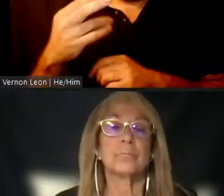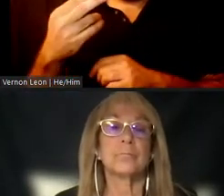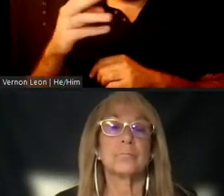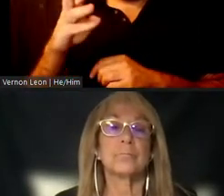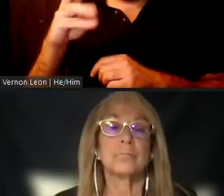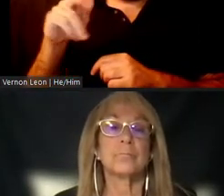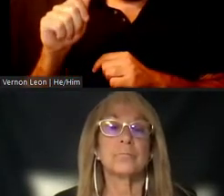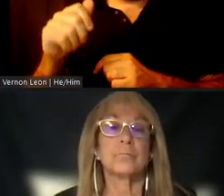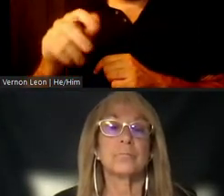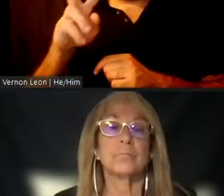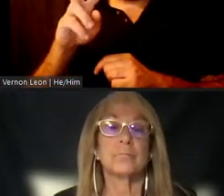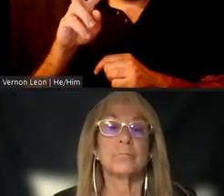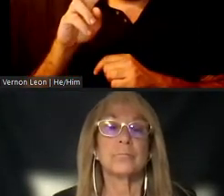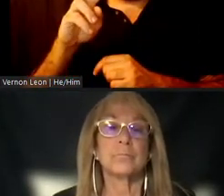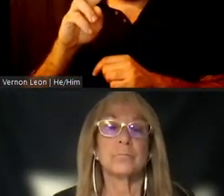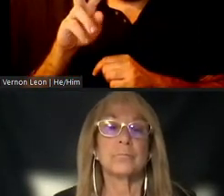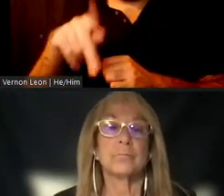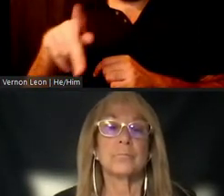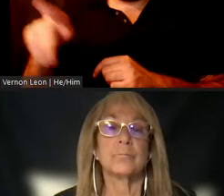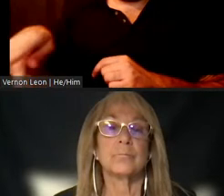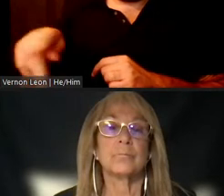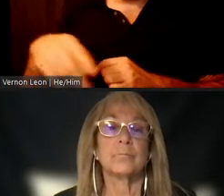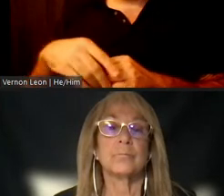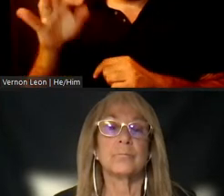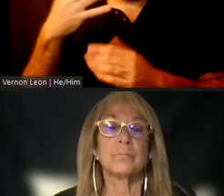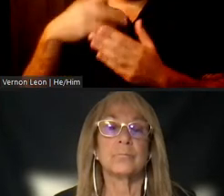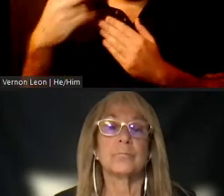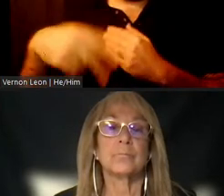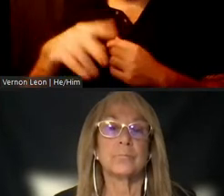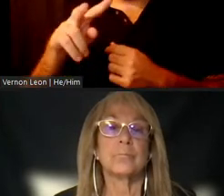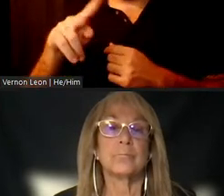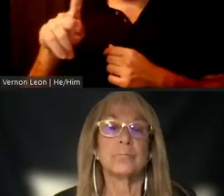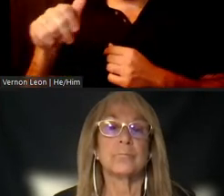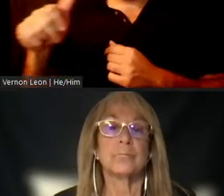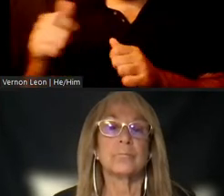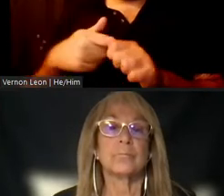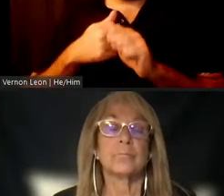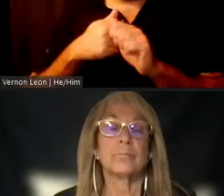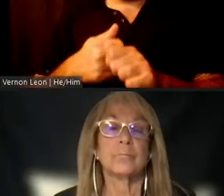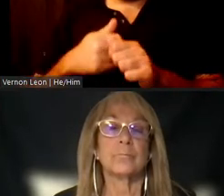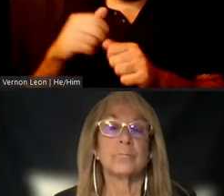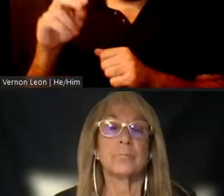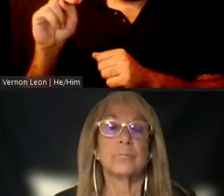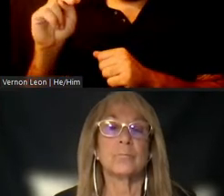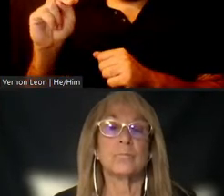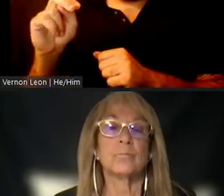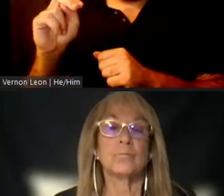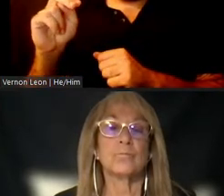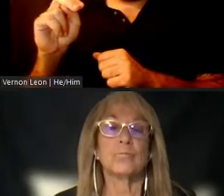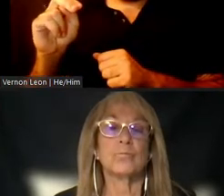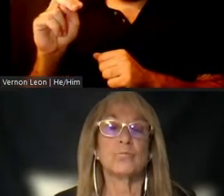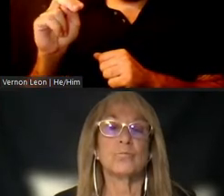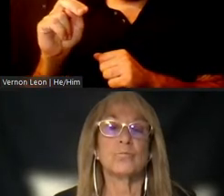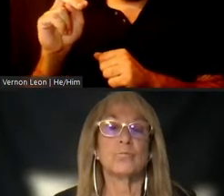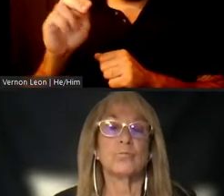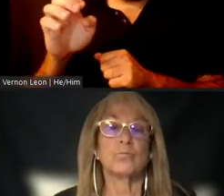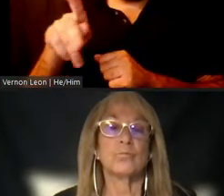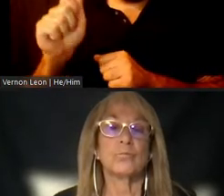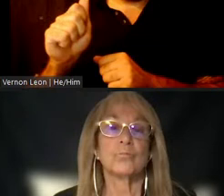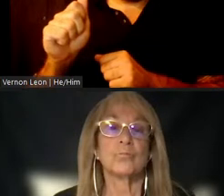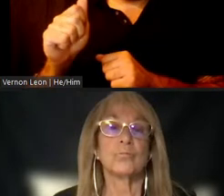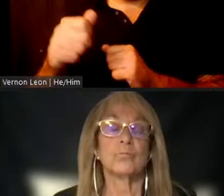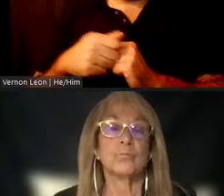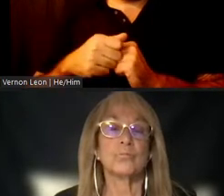Administration's VPPP. As a federal program, that VPPP, or Value Pricing Pilot Program, is subject to NEPA.